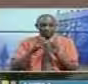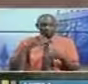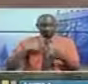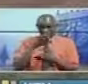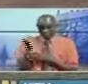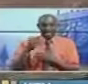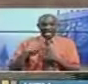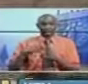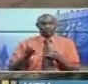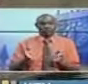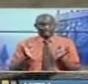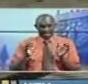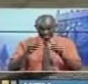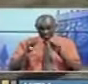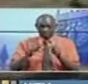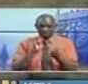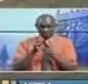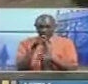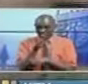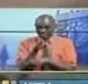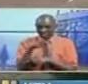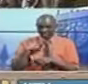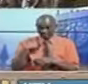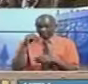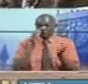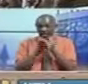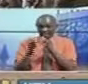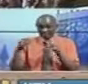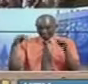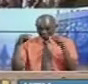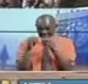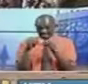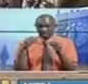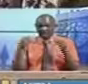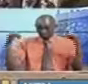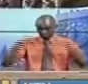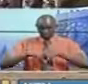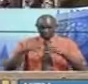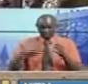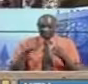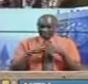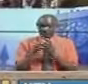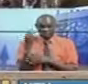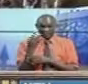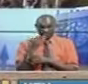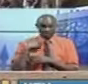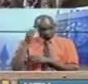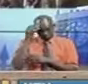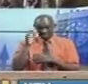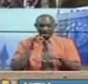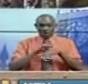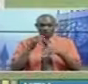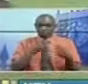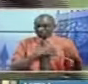of competitiveness. It is in the same vein that AKS plan to organize a symposium starting Wednesday to enlighten athletes on matters concerning